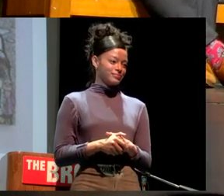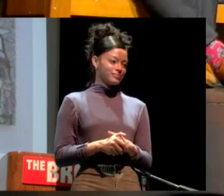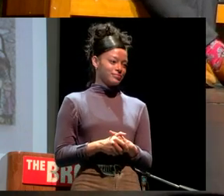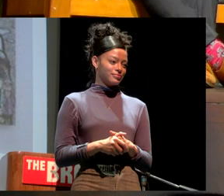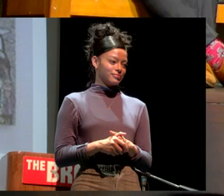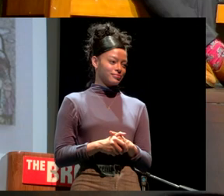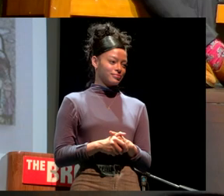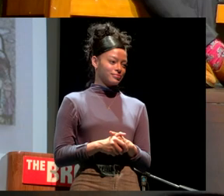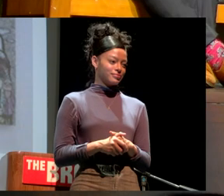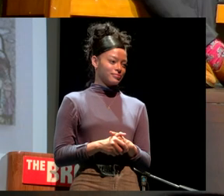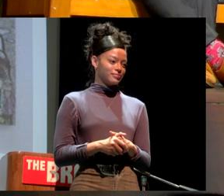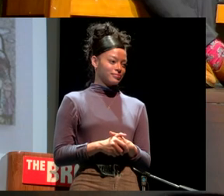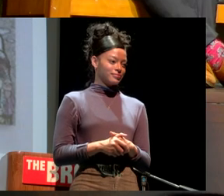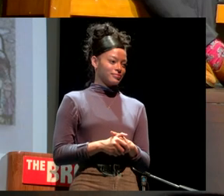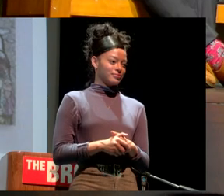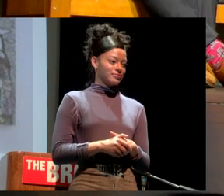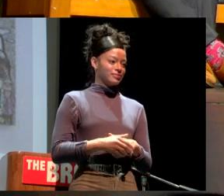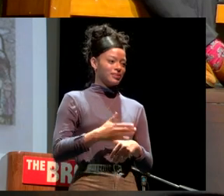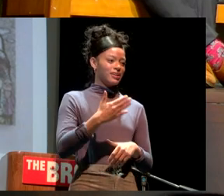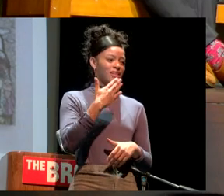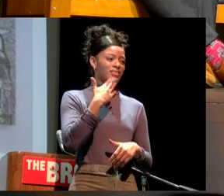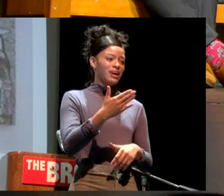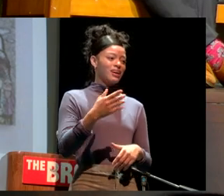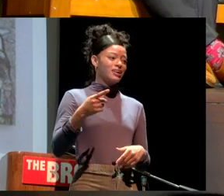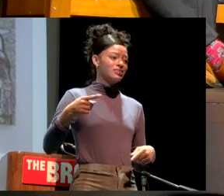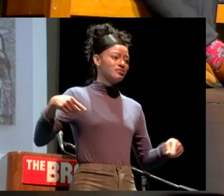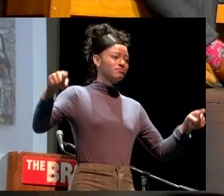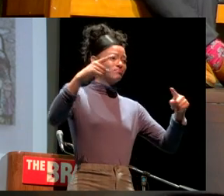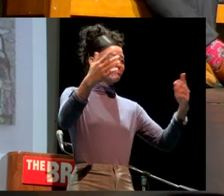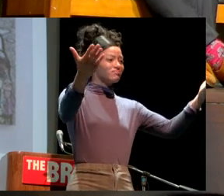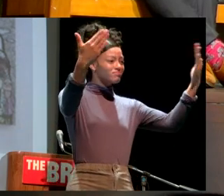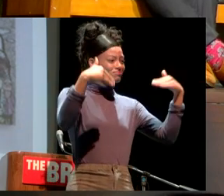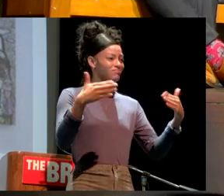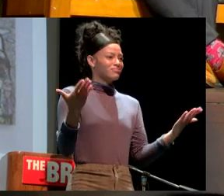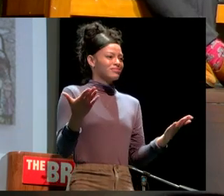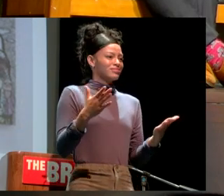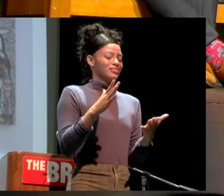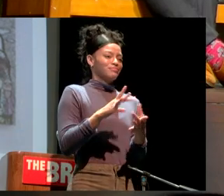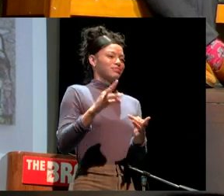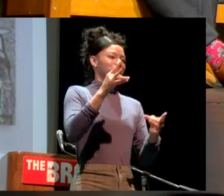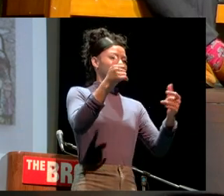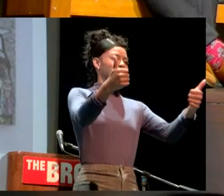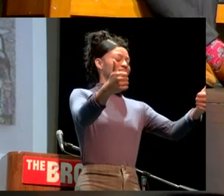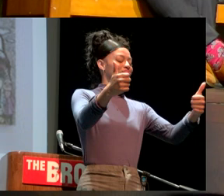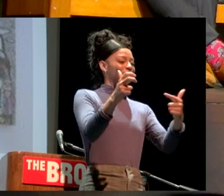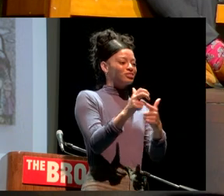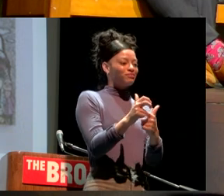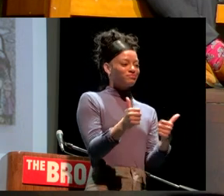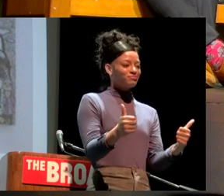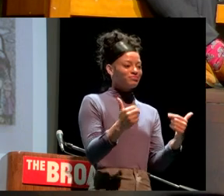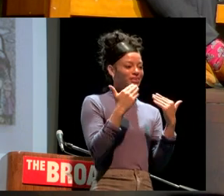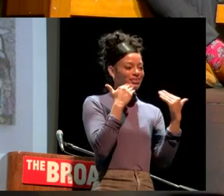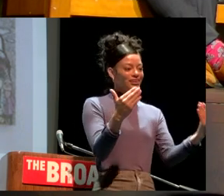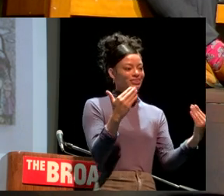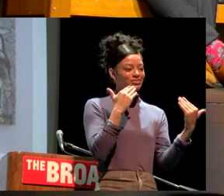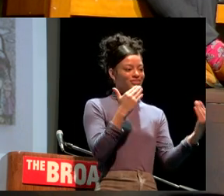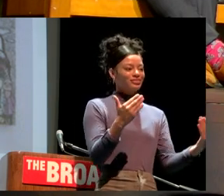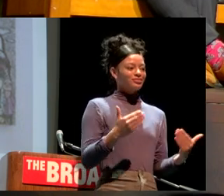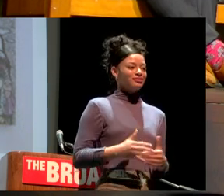and thanks to all of you for your spirit tonight. I look forward to continuing this conversation.